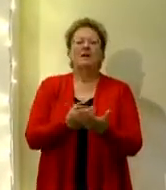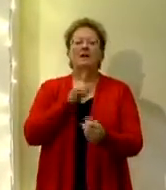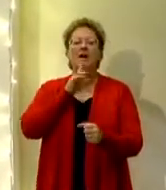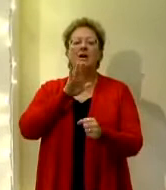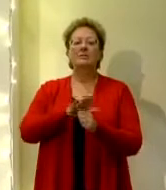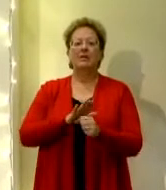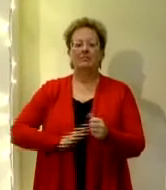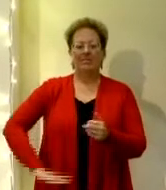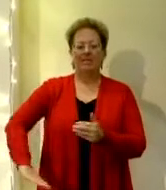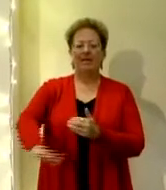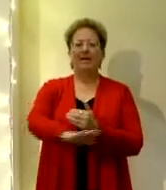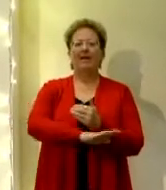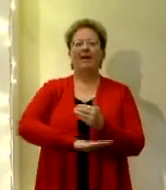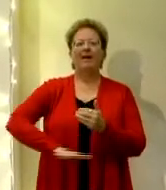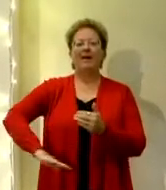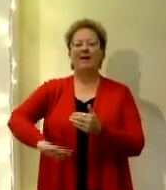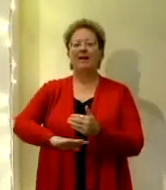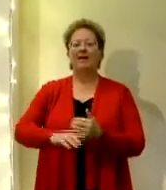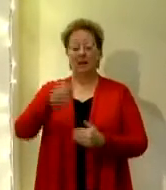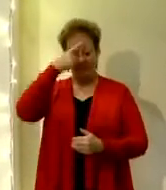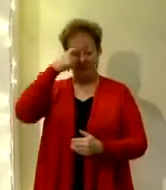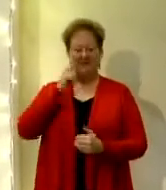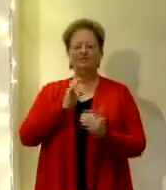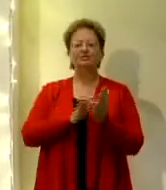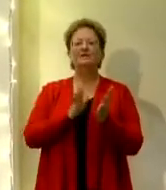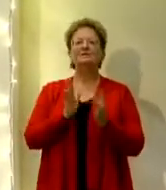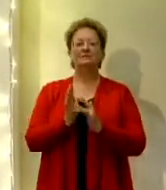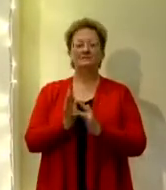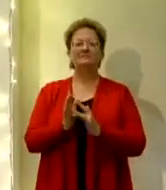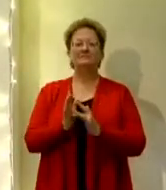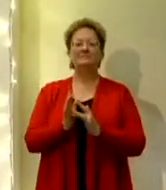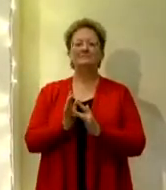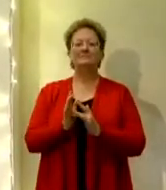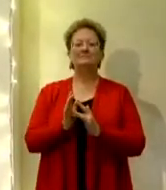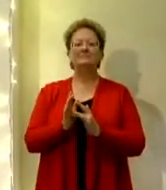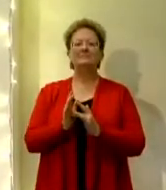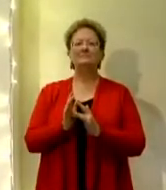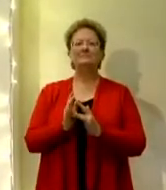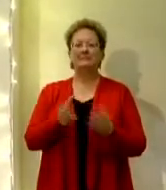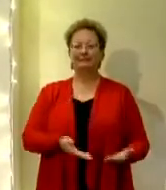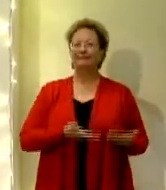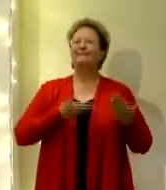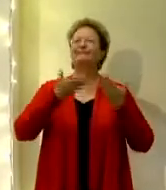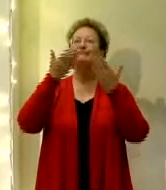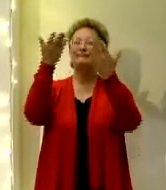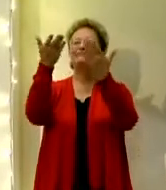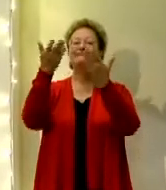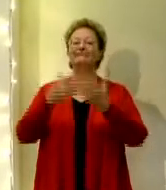yeah, because Jesus will get me there.